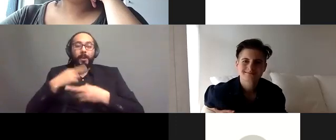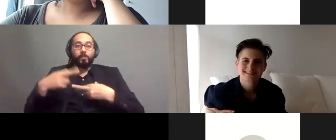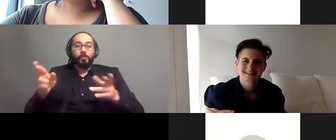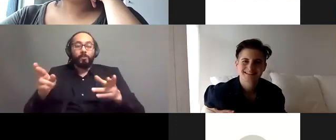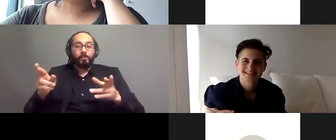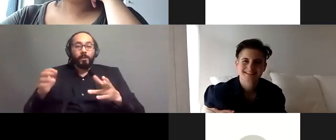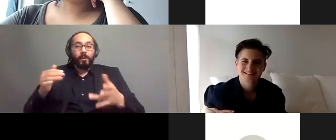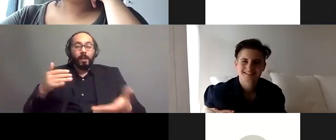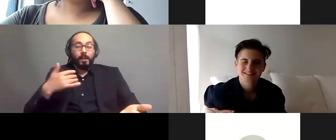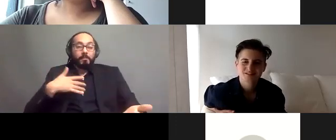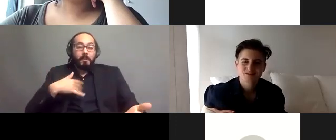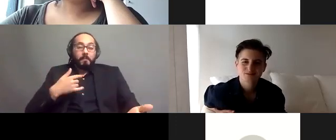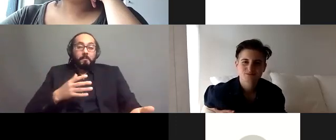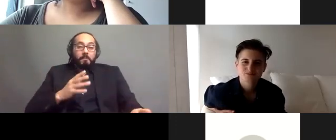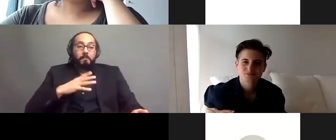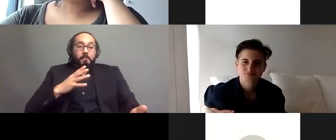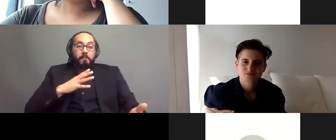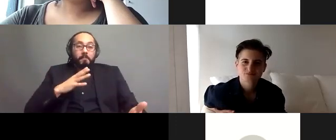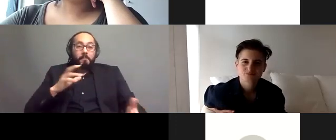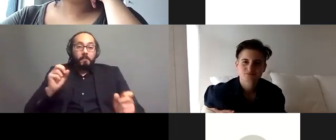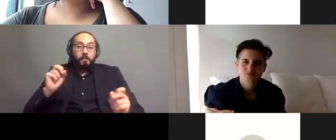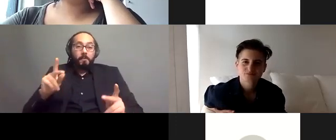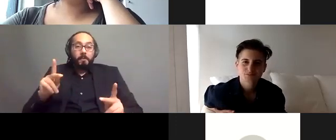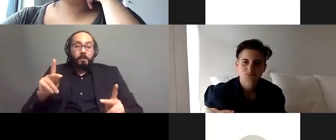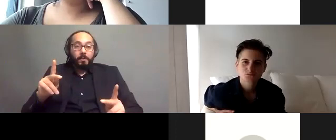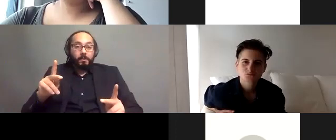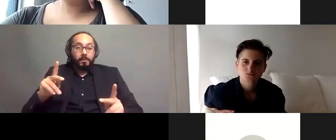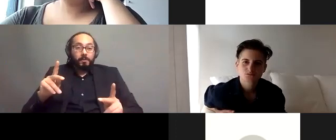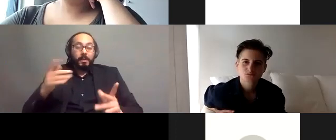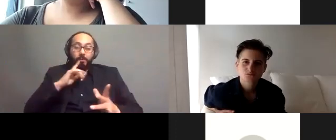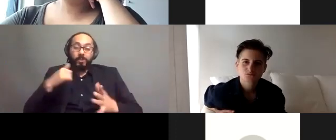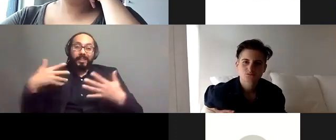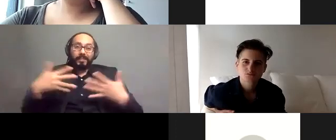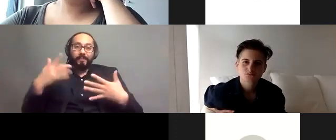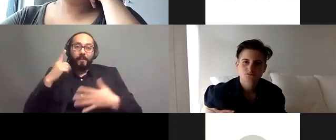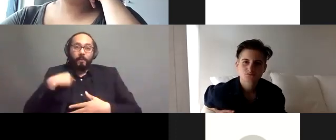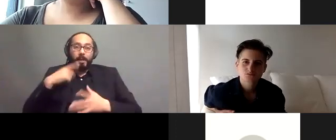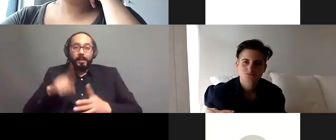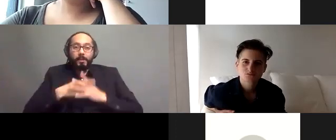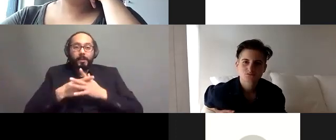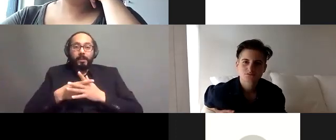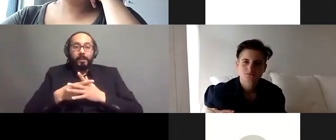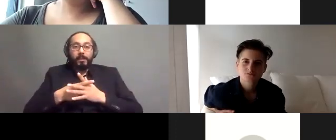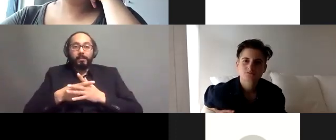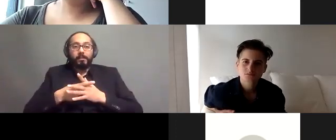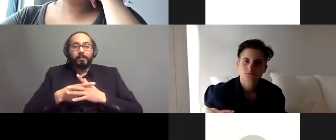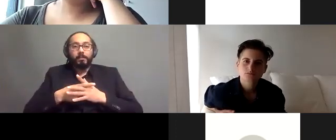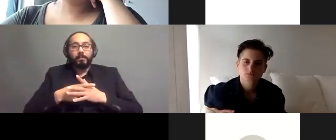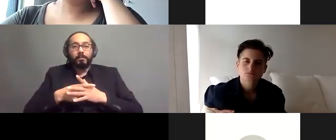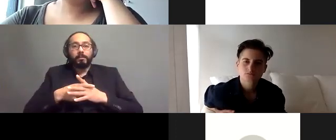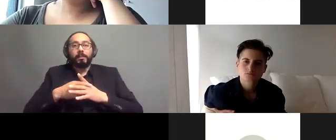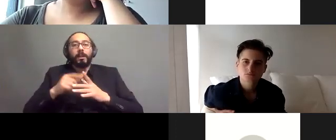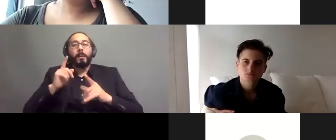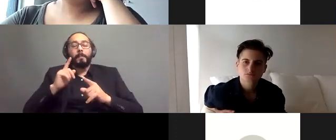at first. And then like because I was always fascinated by images of hands. Right. And